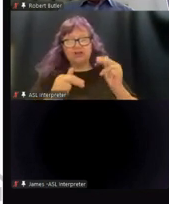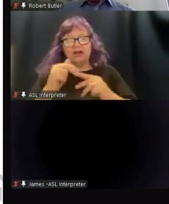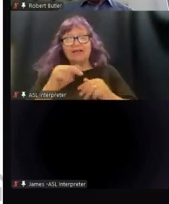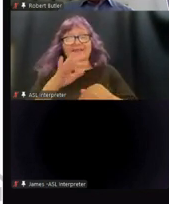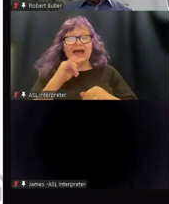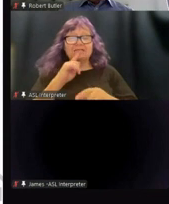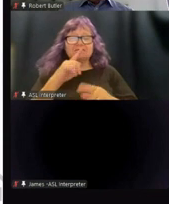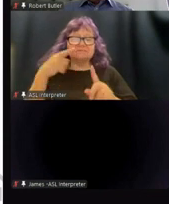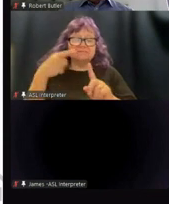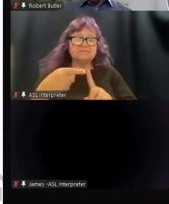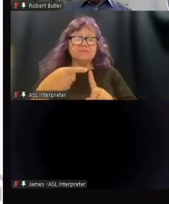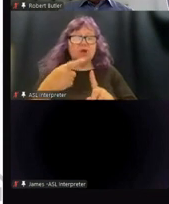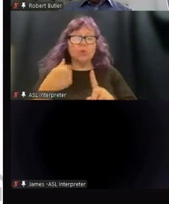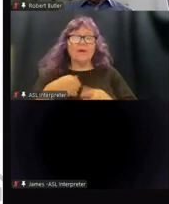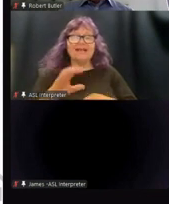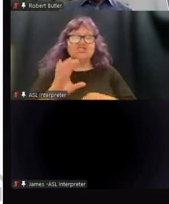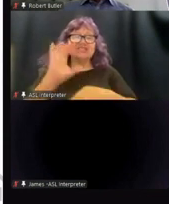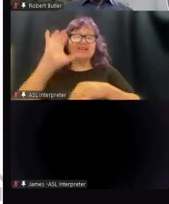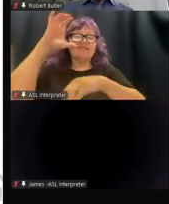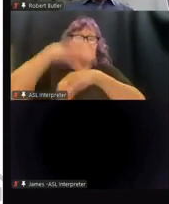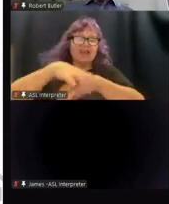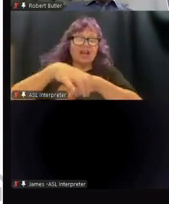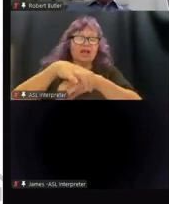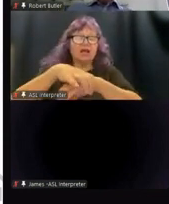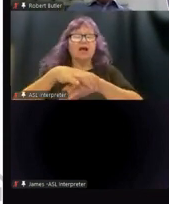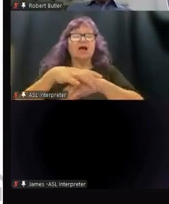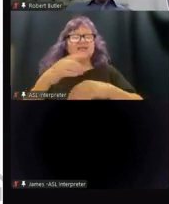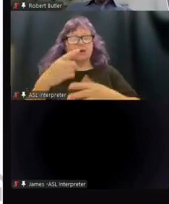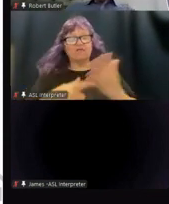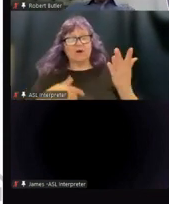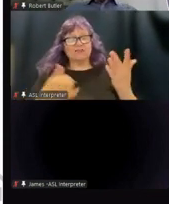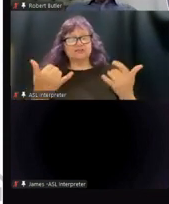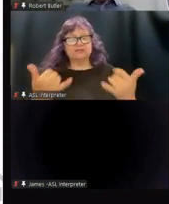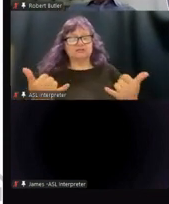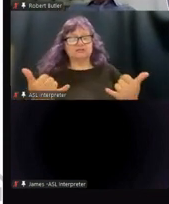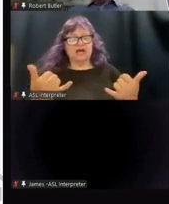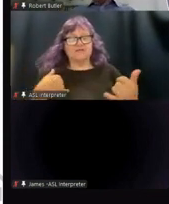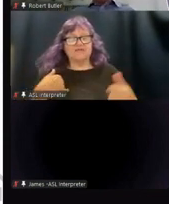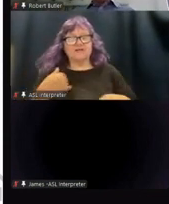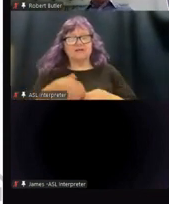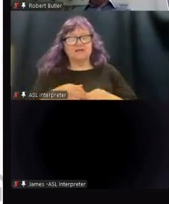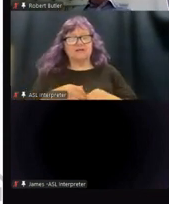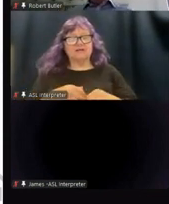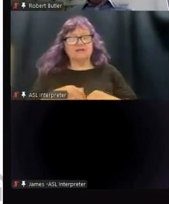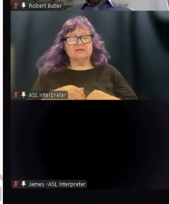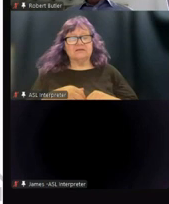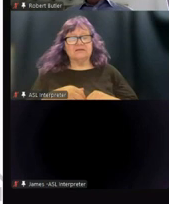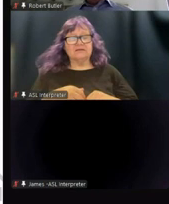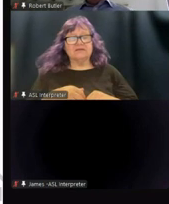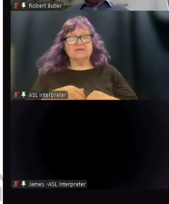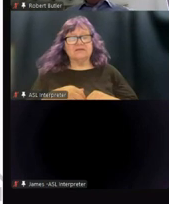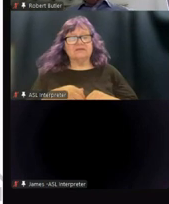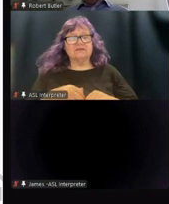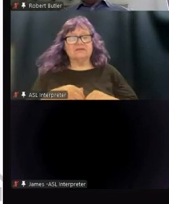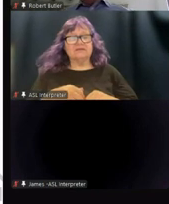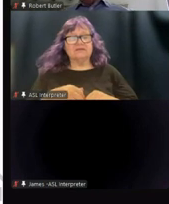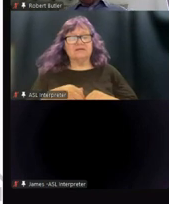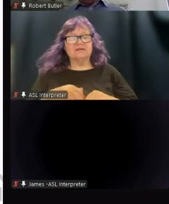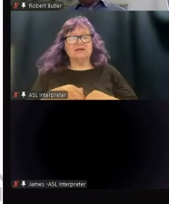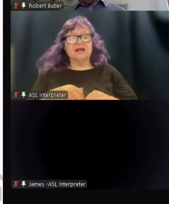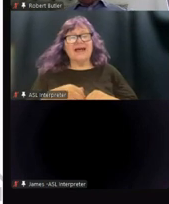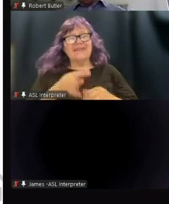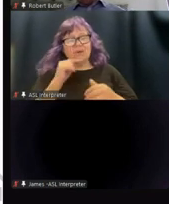essentially we can just sit on top of the existing inaccessible platform? There was a fair amount